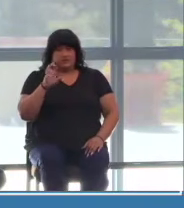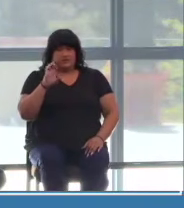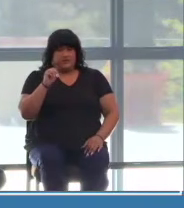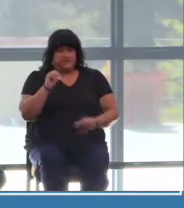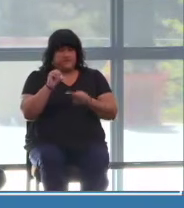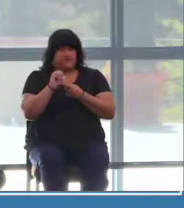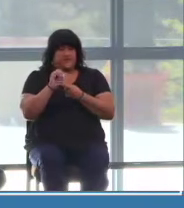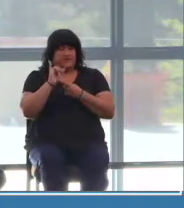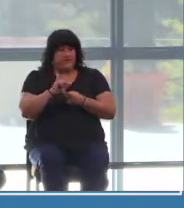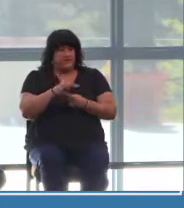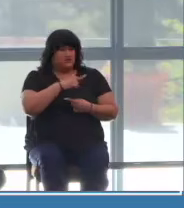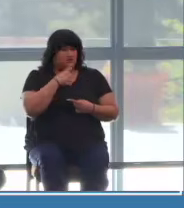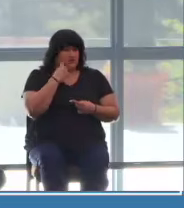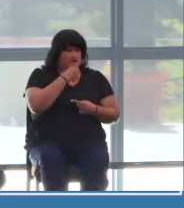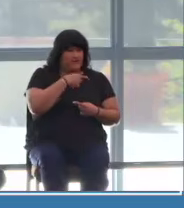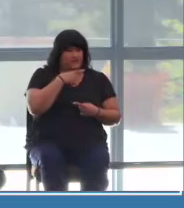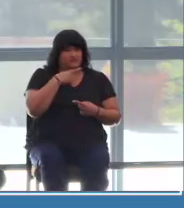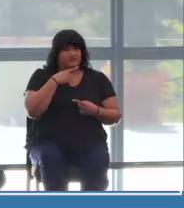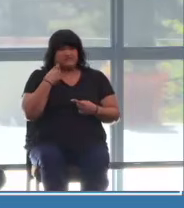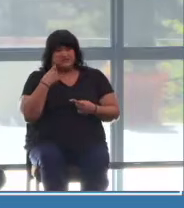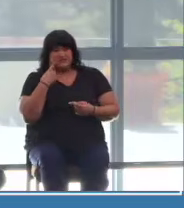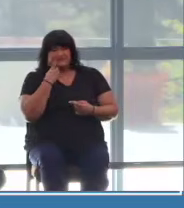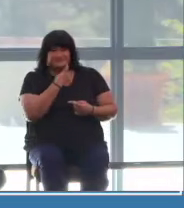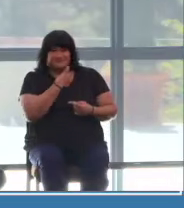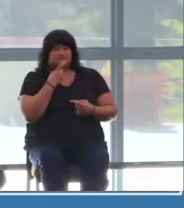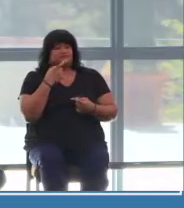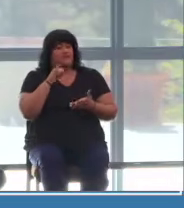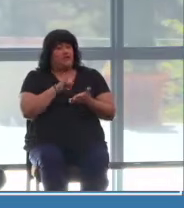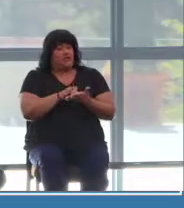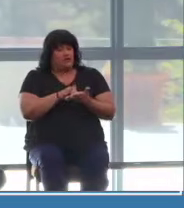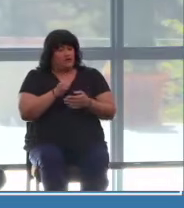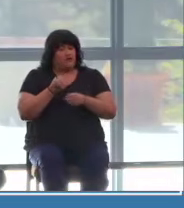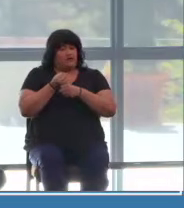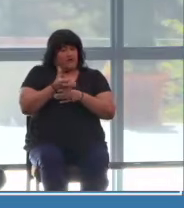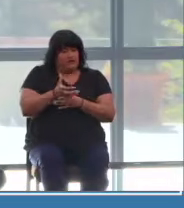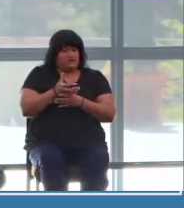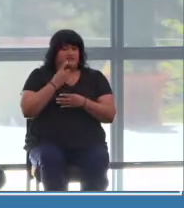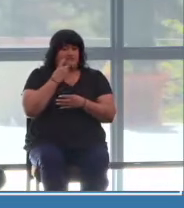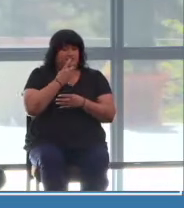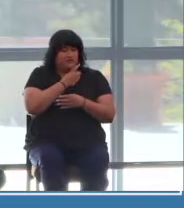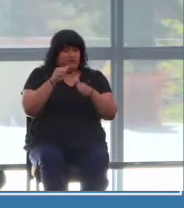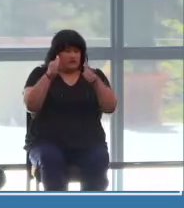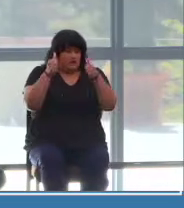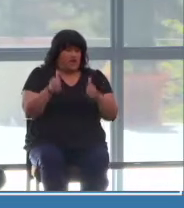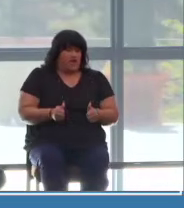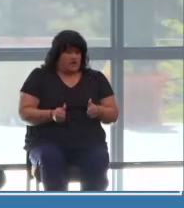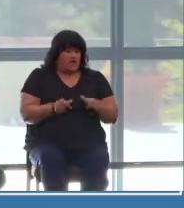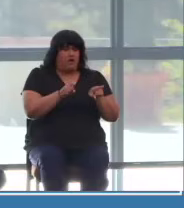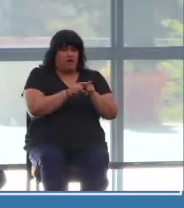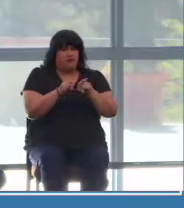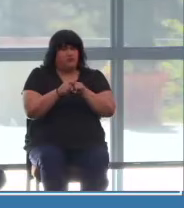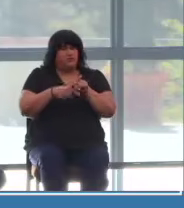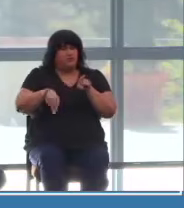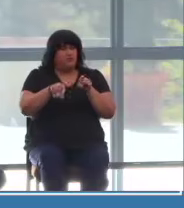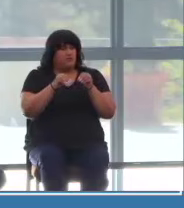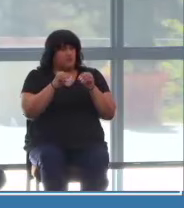caries and issues which would cause dental decay. They're also more prone